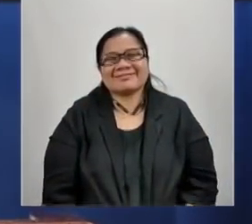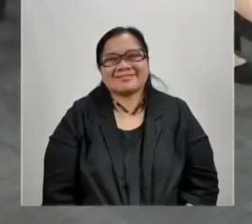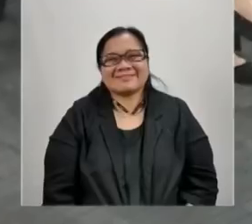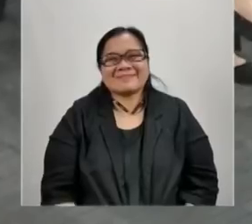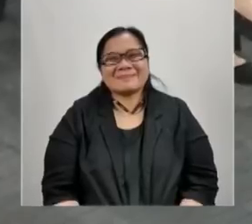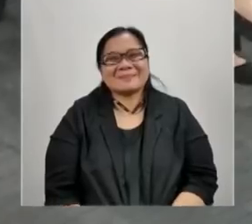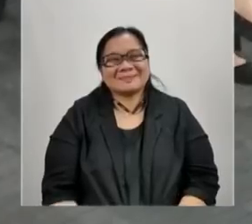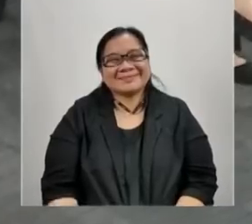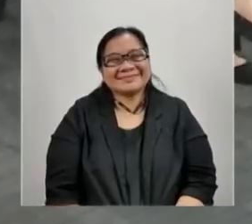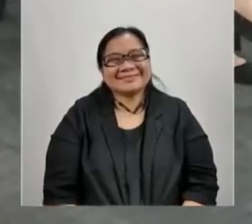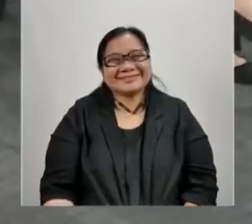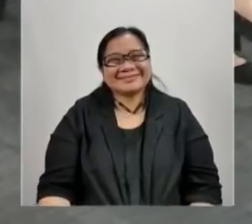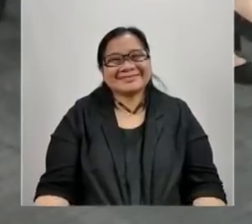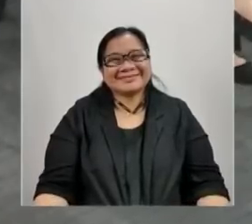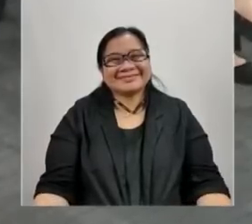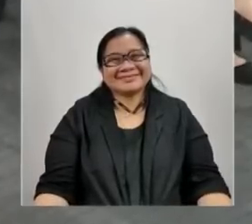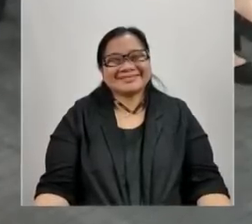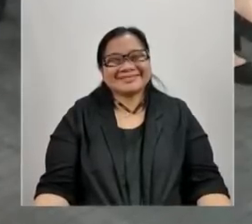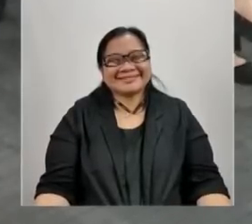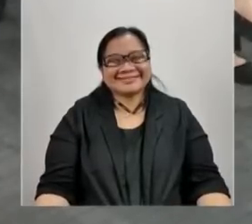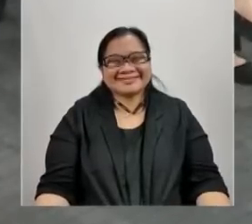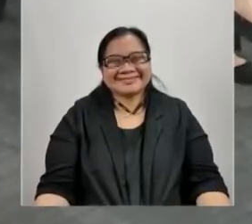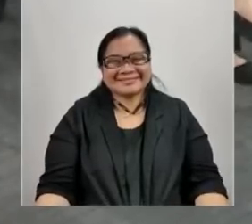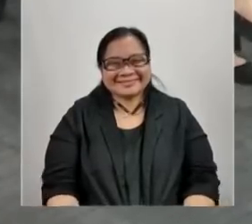Chris Jose, remate.